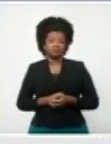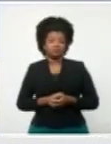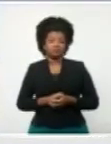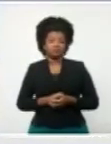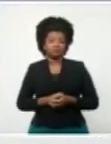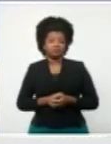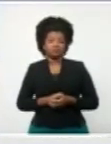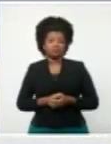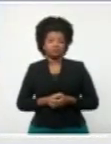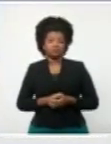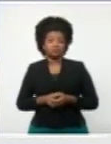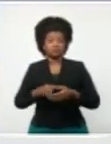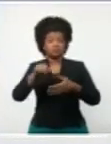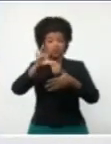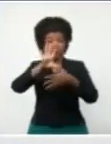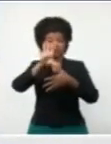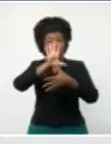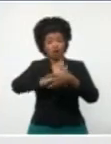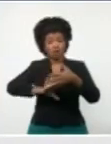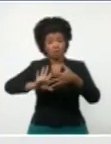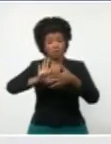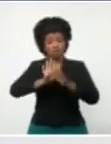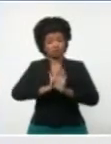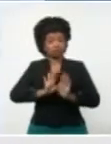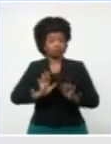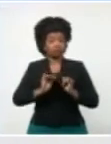The region of the Americas already accumulates